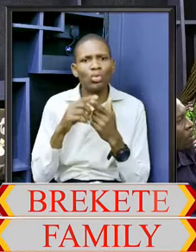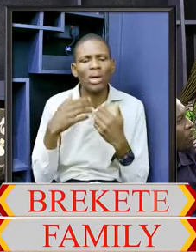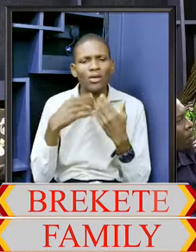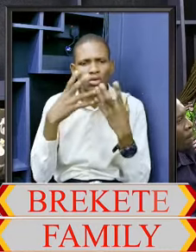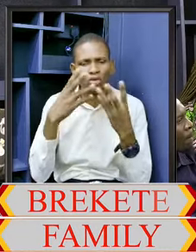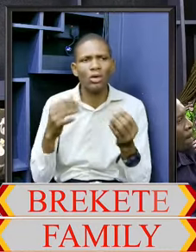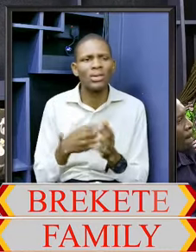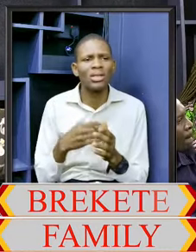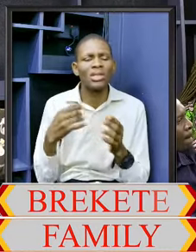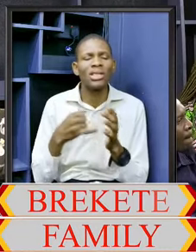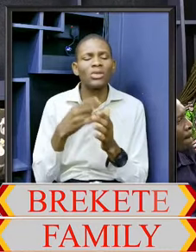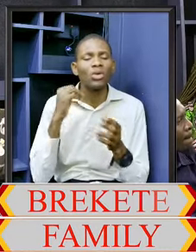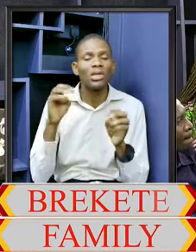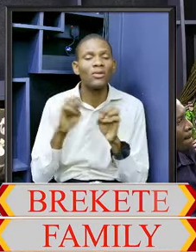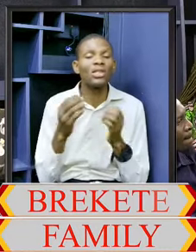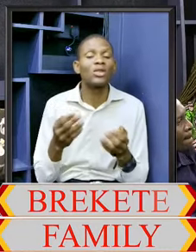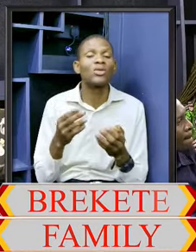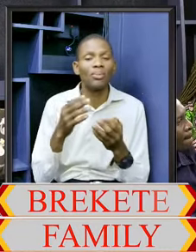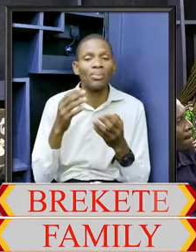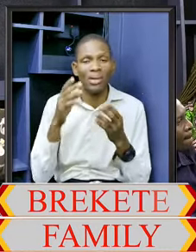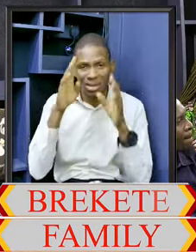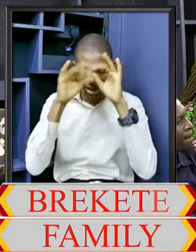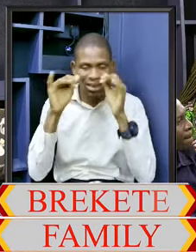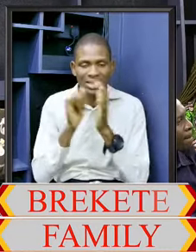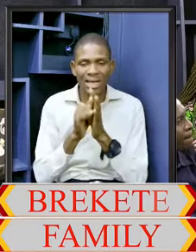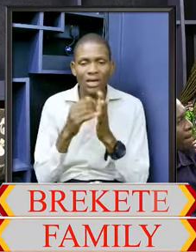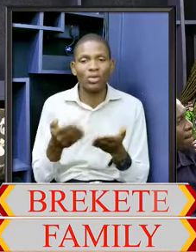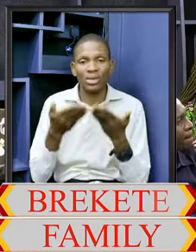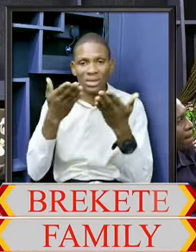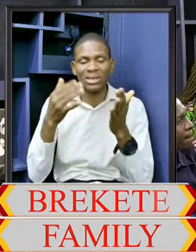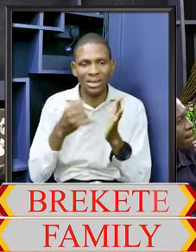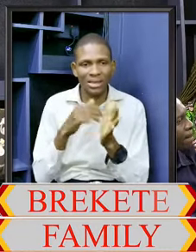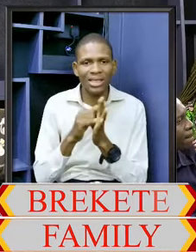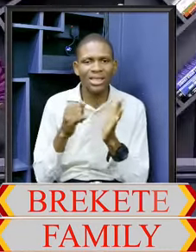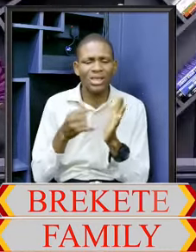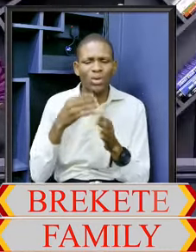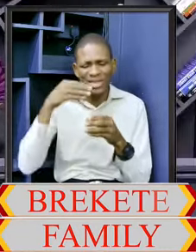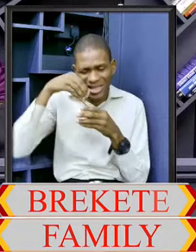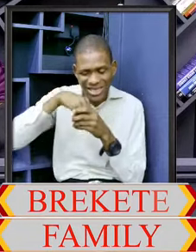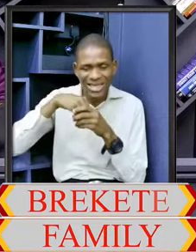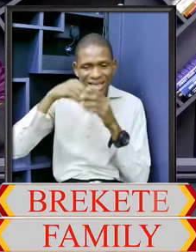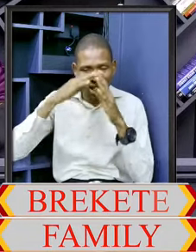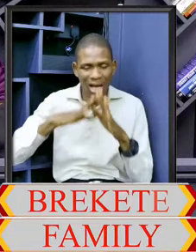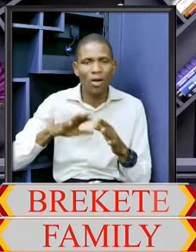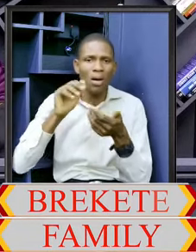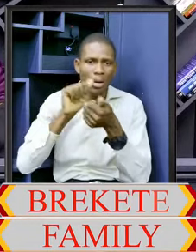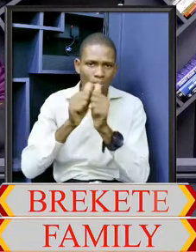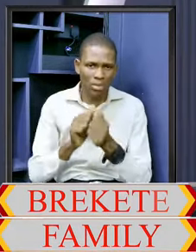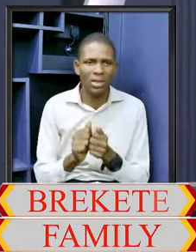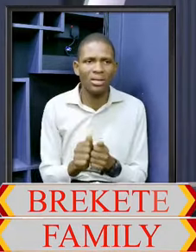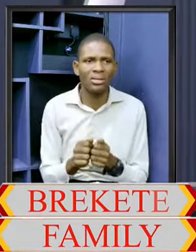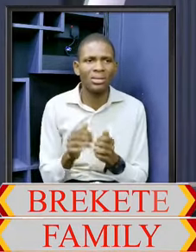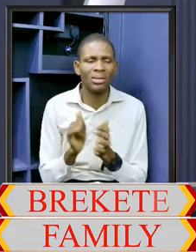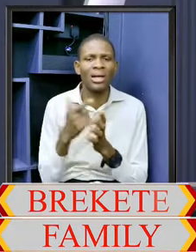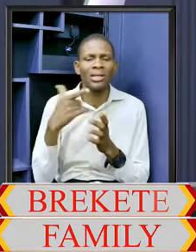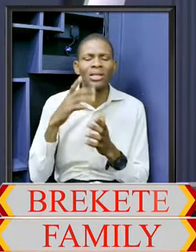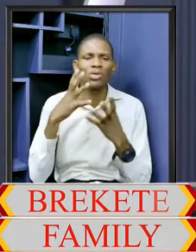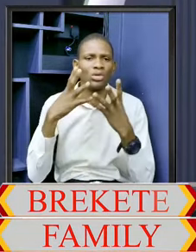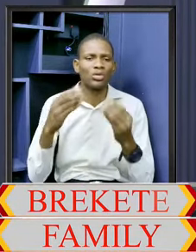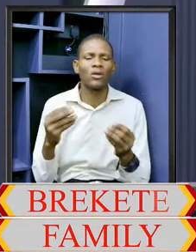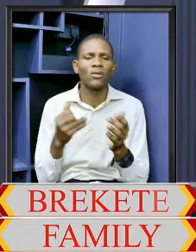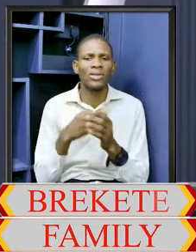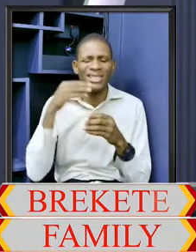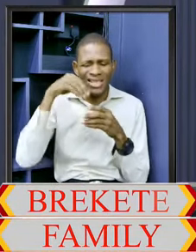difference. Suggested, he said it's an in house matter. It was him, the president, that said let them sort it out